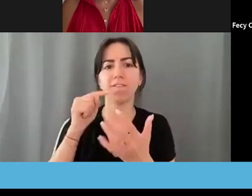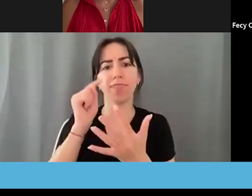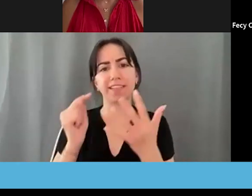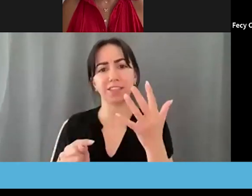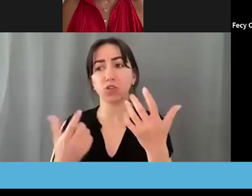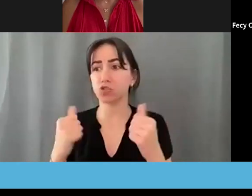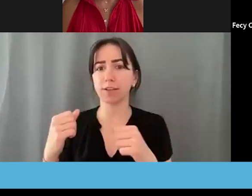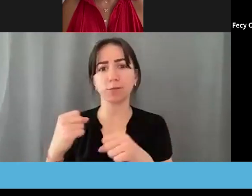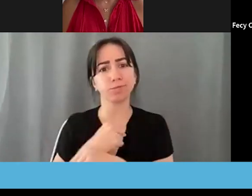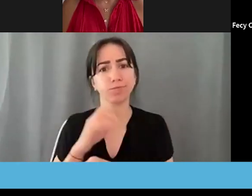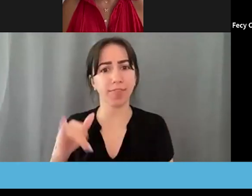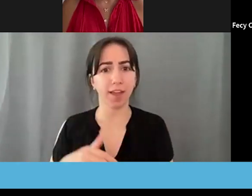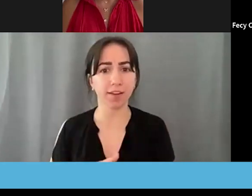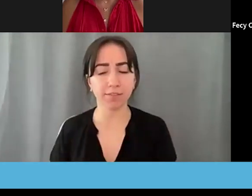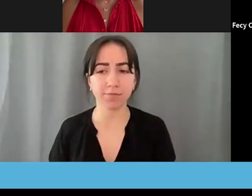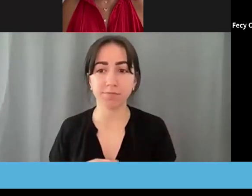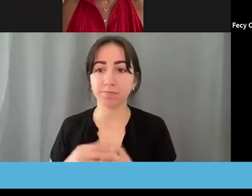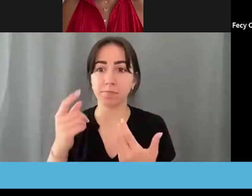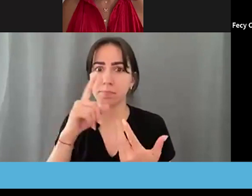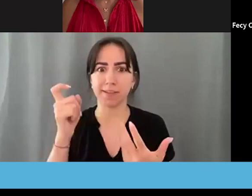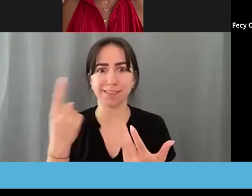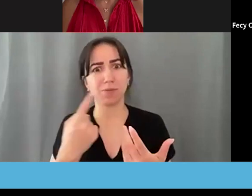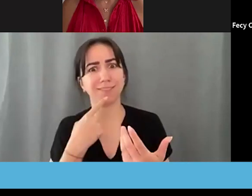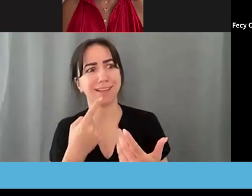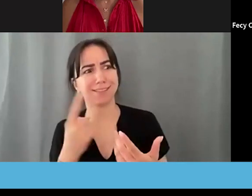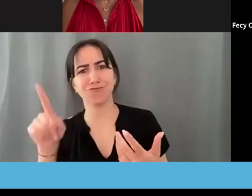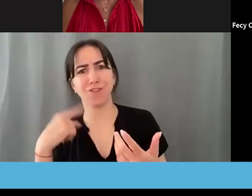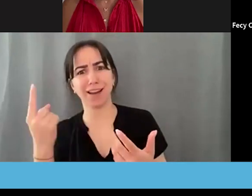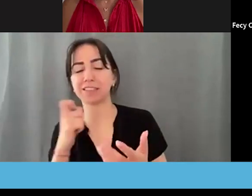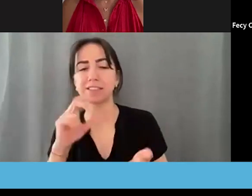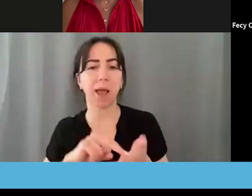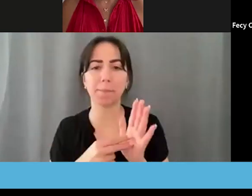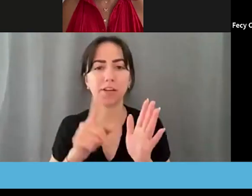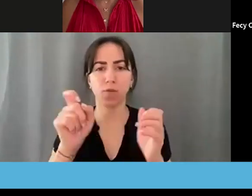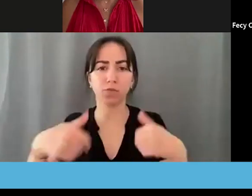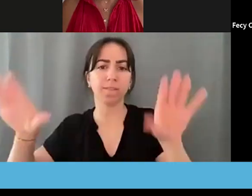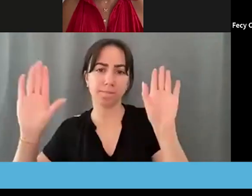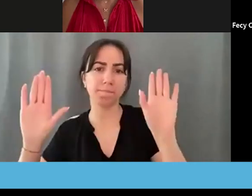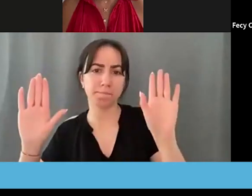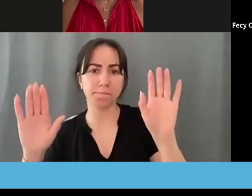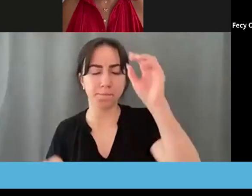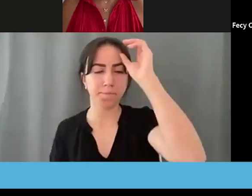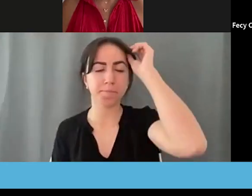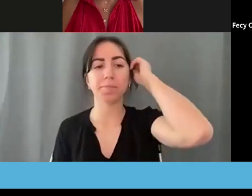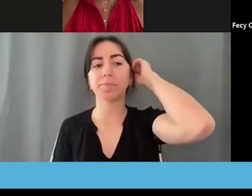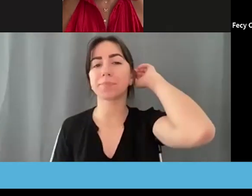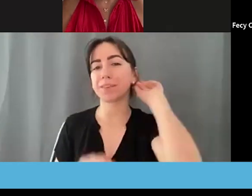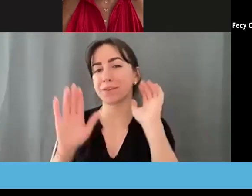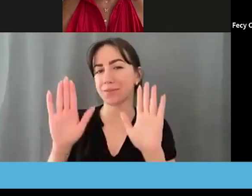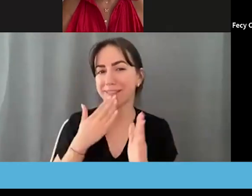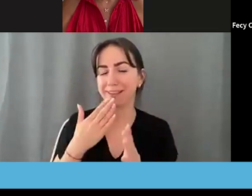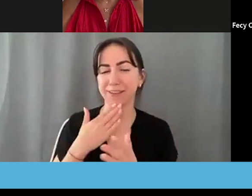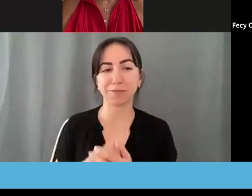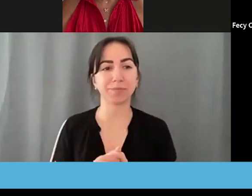argue for it. Just because someone says something a little bit crazy doesn't mean that you have to give up. Great. Thank you, Heidi.